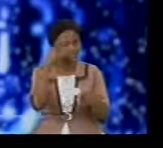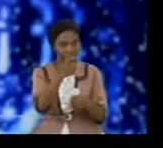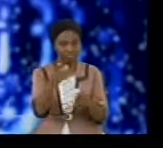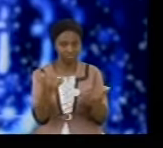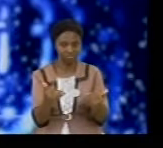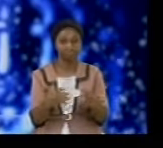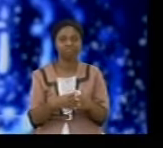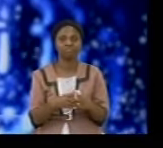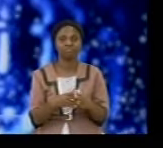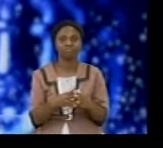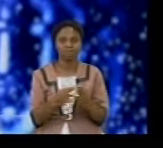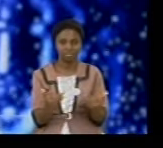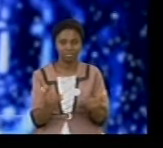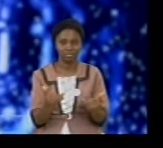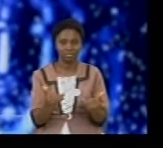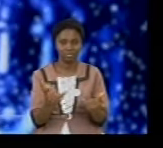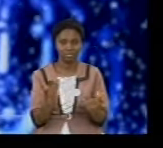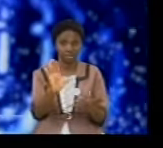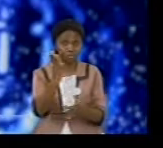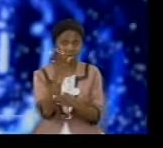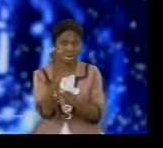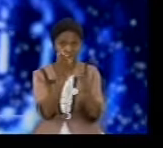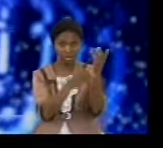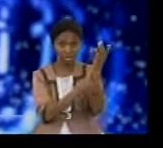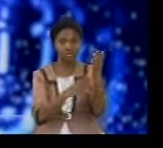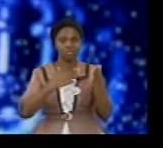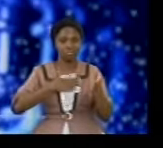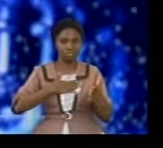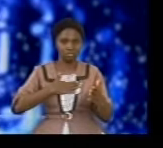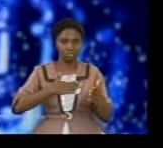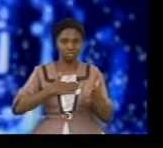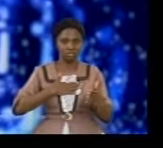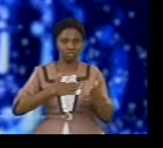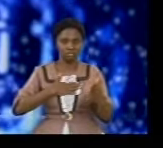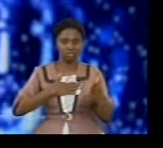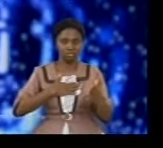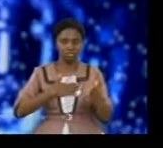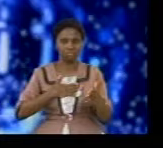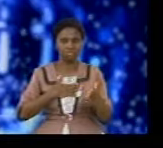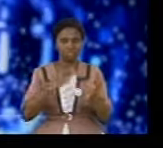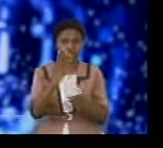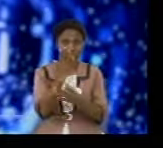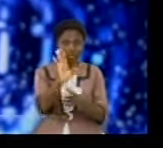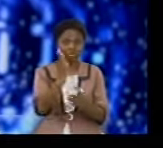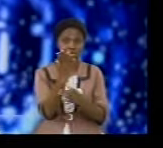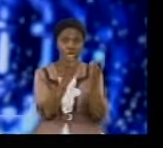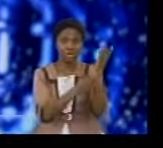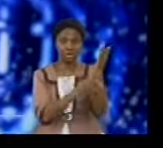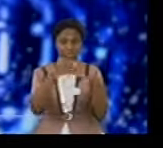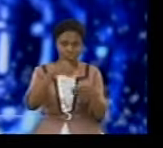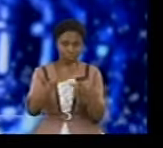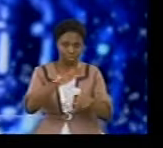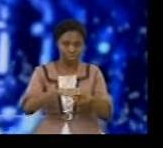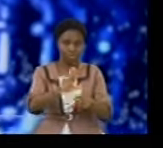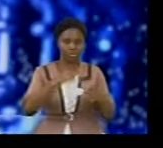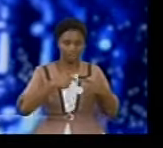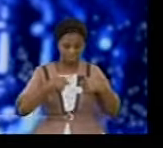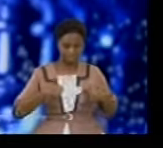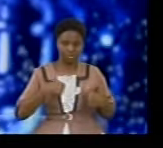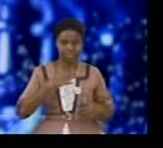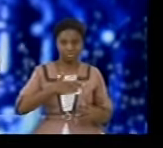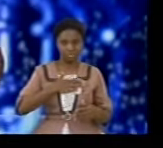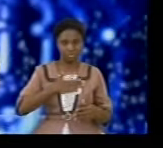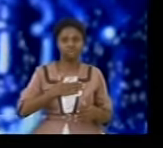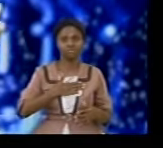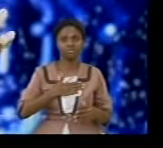place your hand upon your chest? Place your hand upon your chest, whether you are alone there, whether you